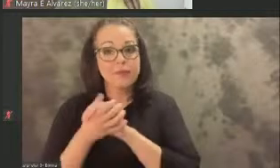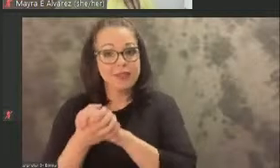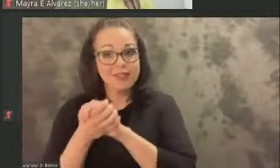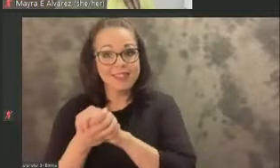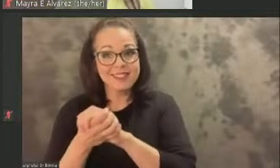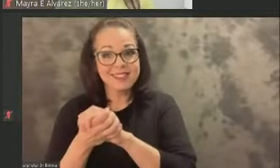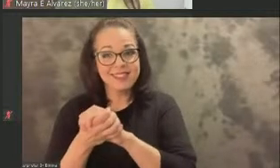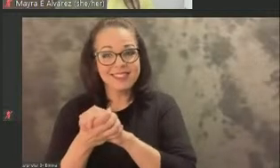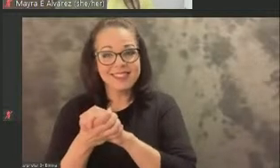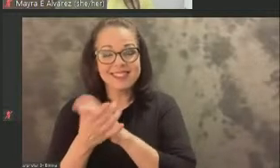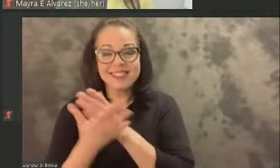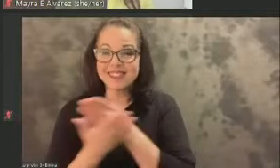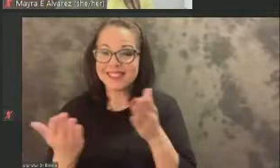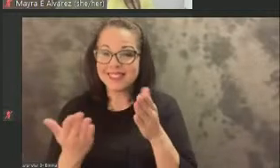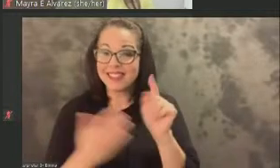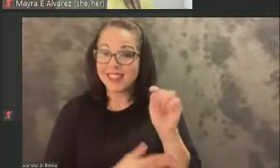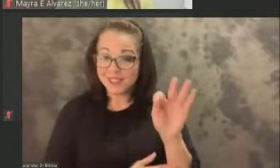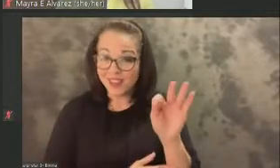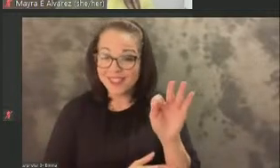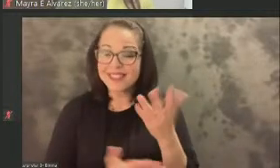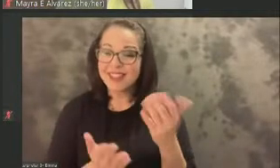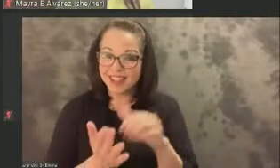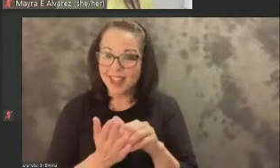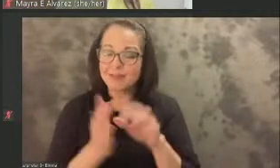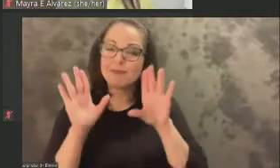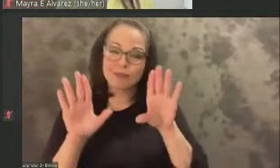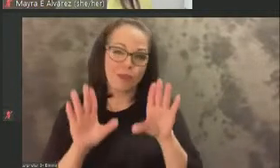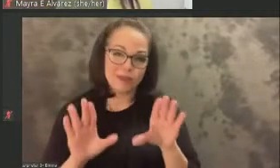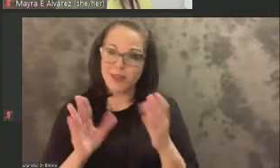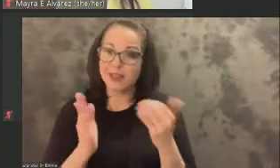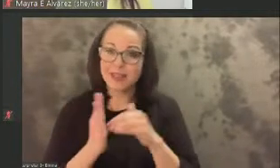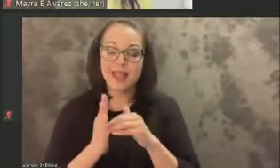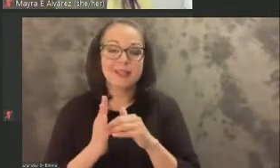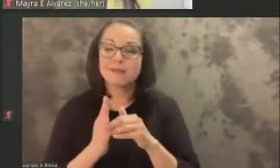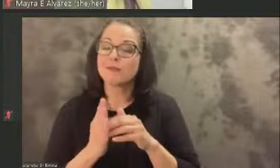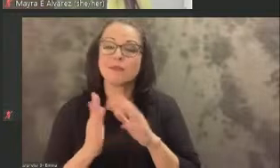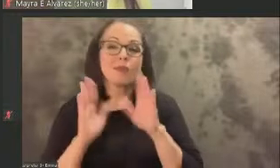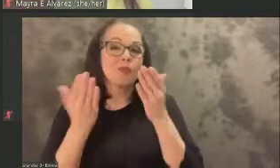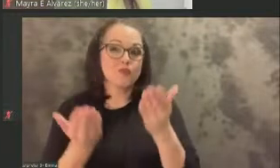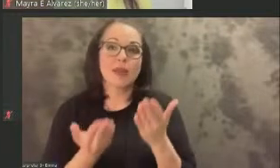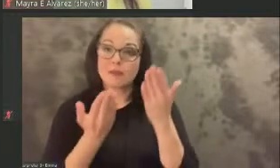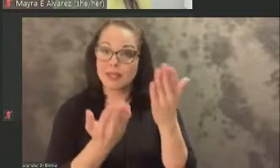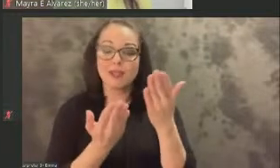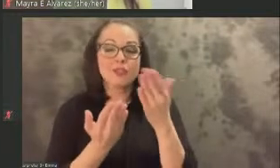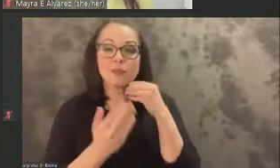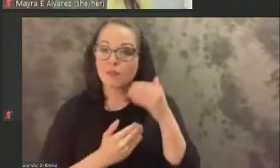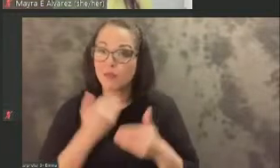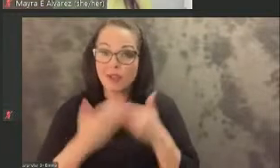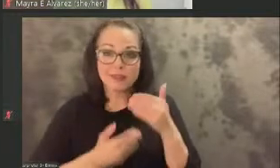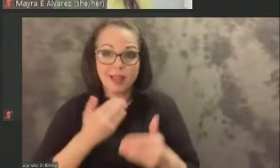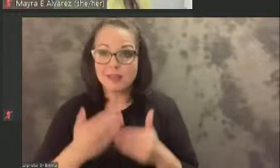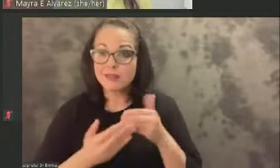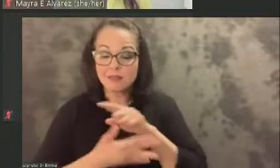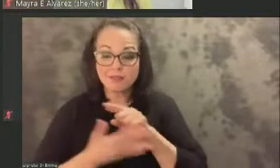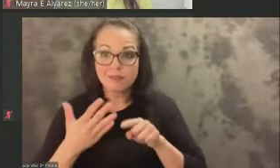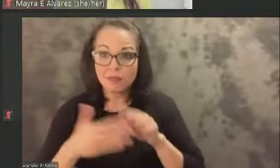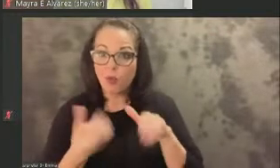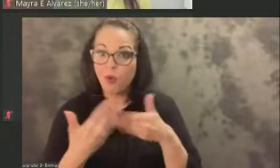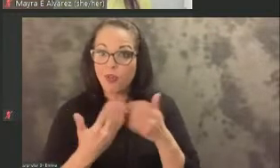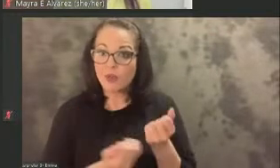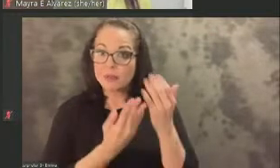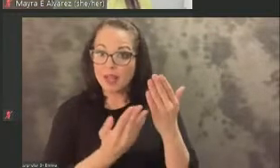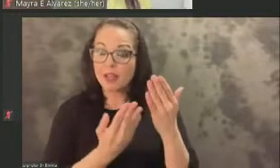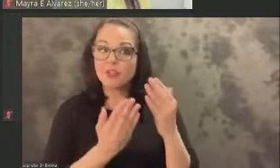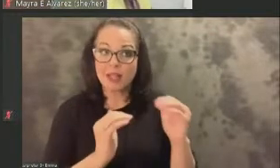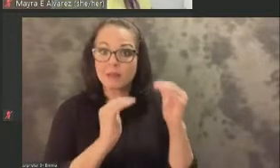Congratulations, Task Force. Once again, an incredible slate of recommendations. As far as process, these recommendations that have been advanced today